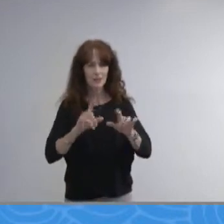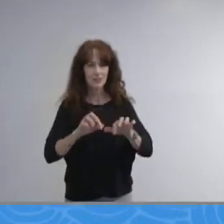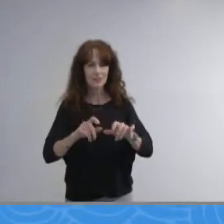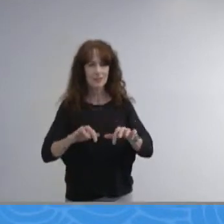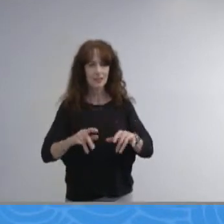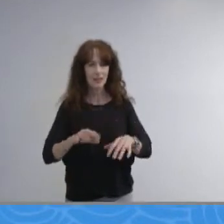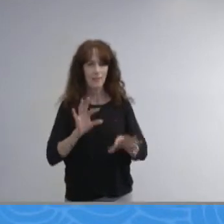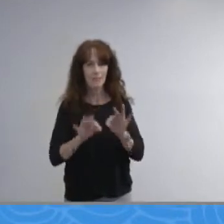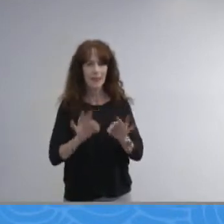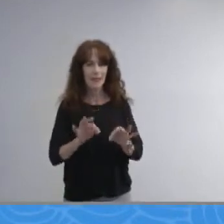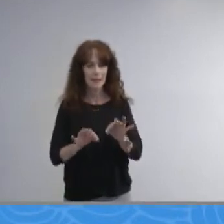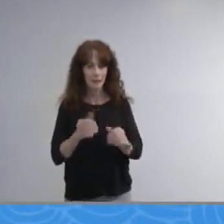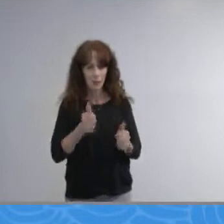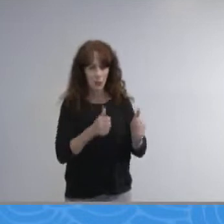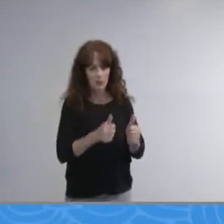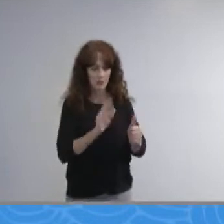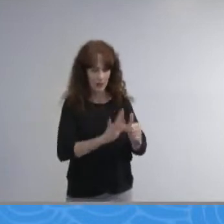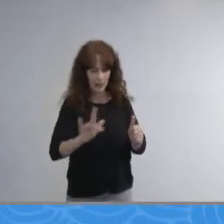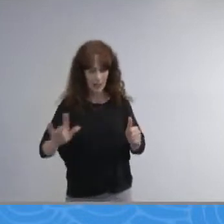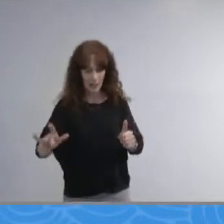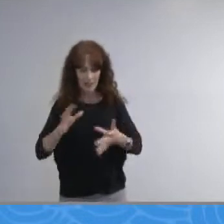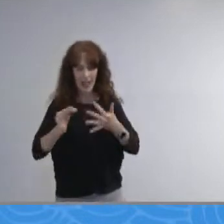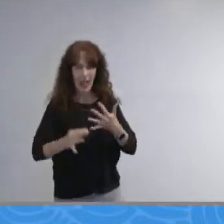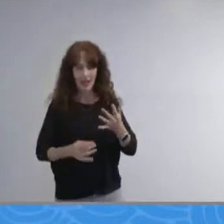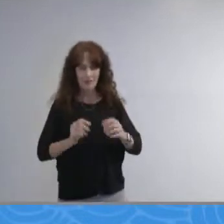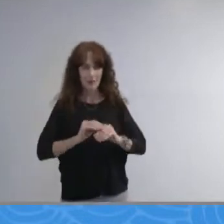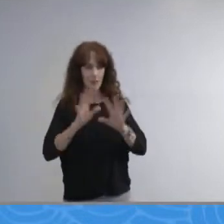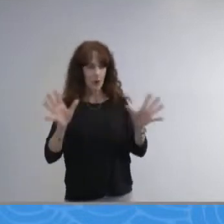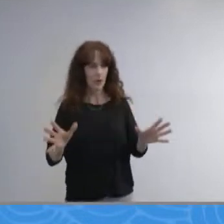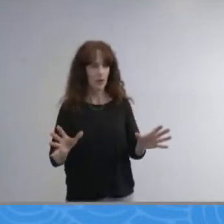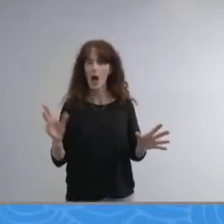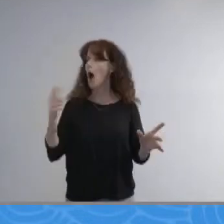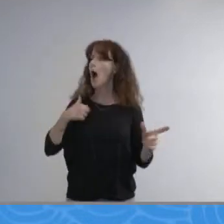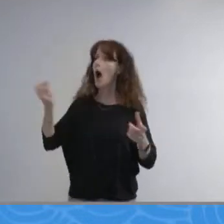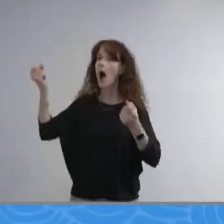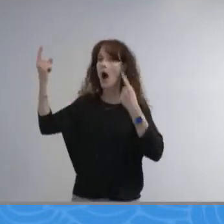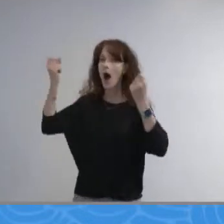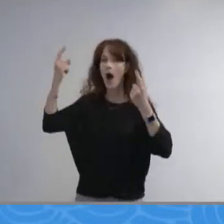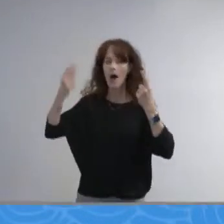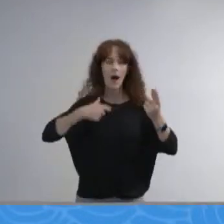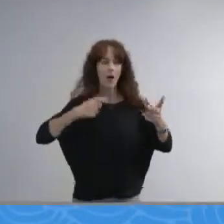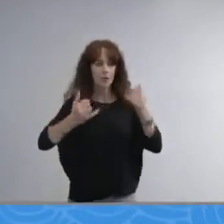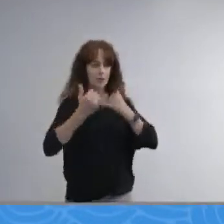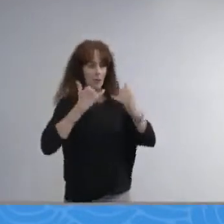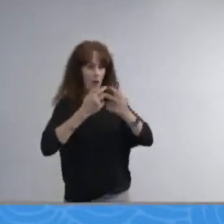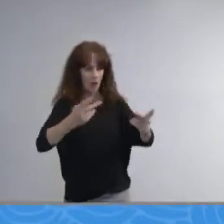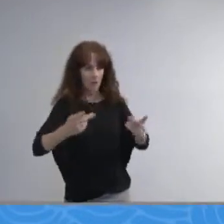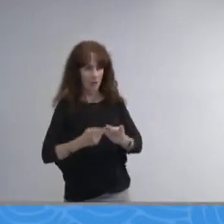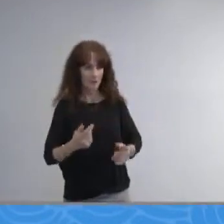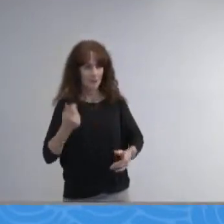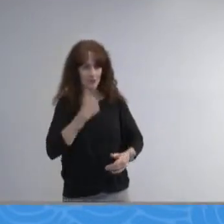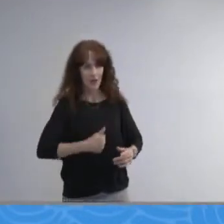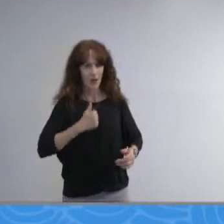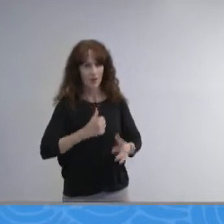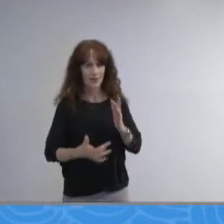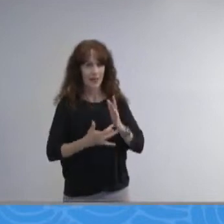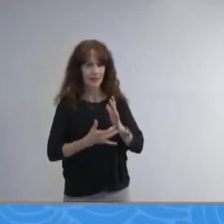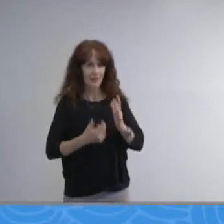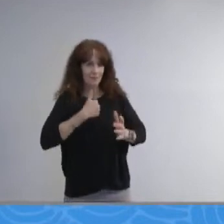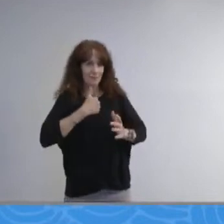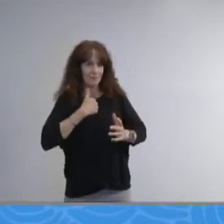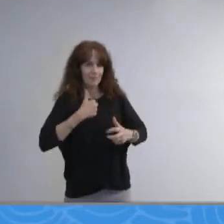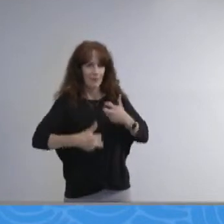Katie, okay, again, sorry please. about that. Okay, I have 2 more questions. I'll make it Sure, quick. no problem. Sorry, I think I was in the wrong spot. Sorry about that. Technical difficulties